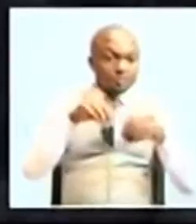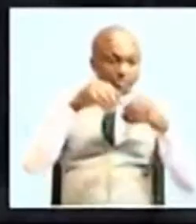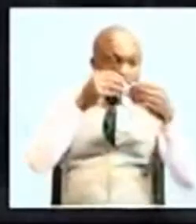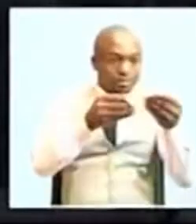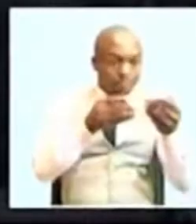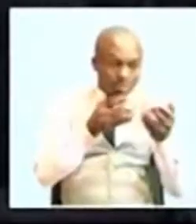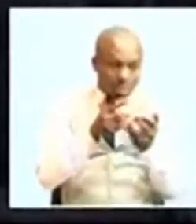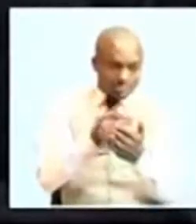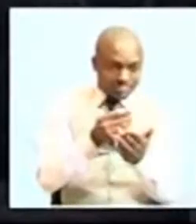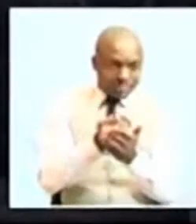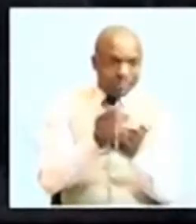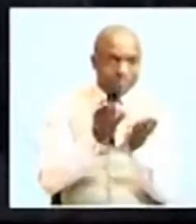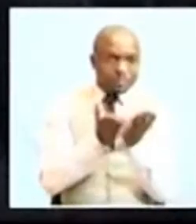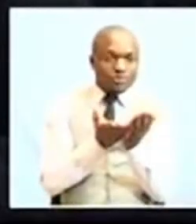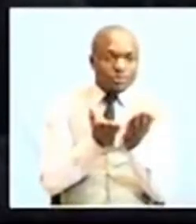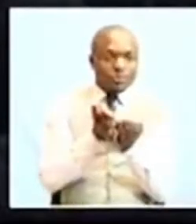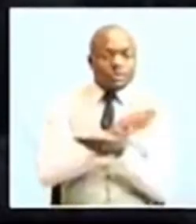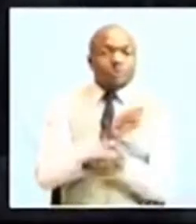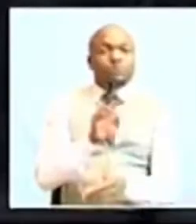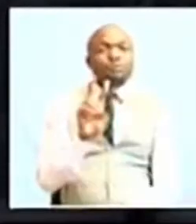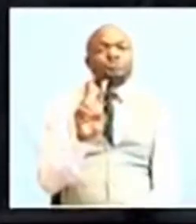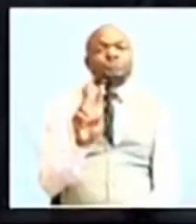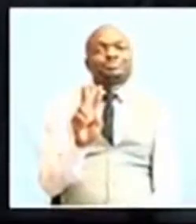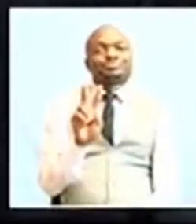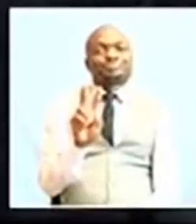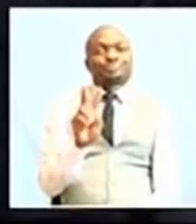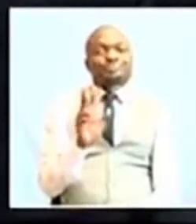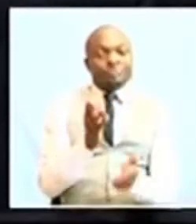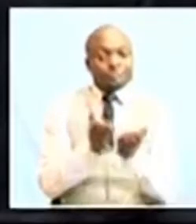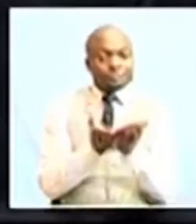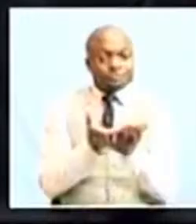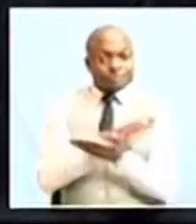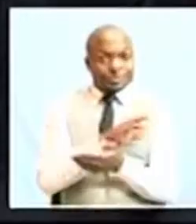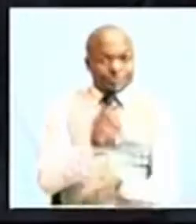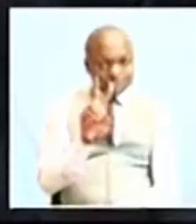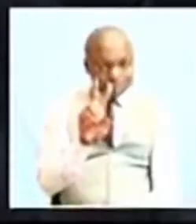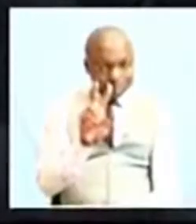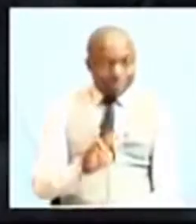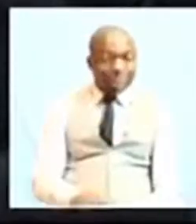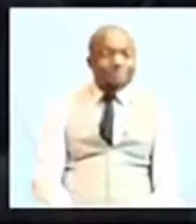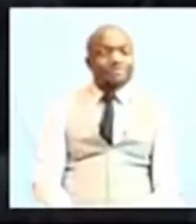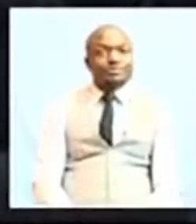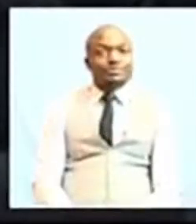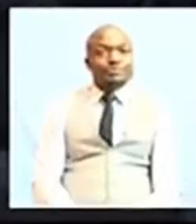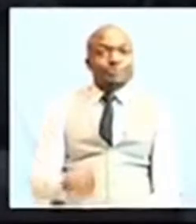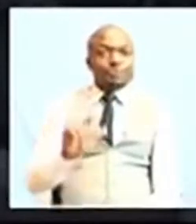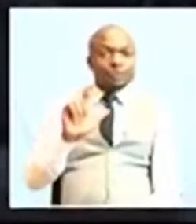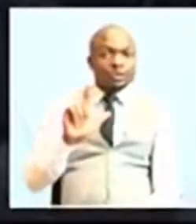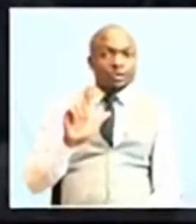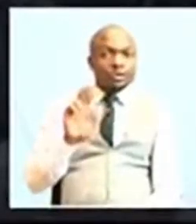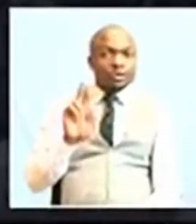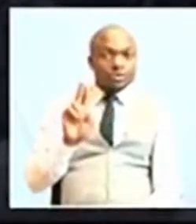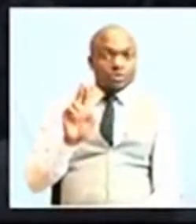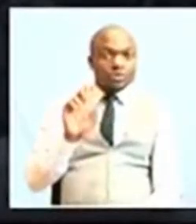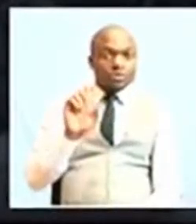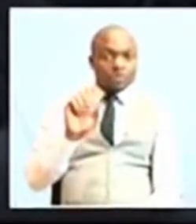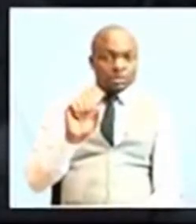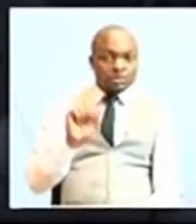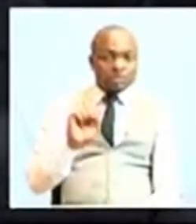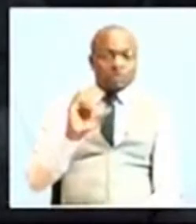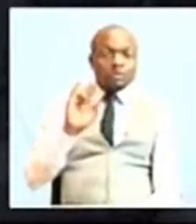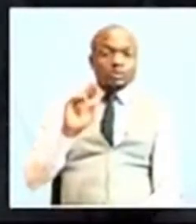amount on page 2. Page 2, so Lusinga was